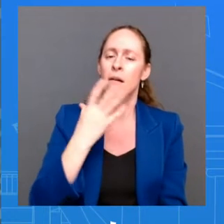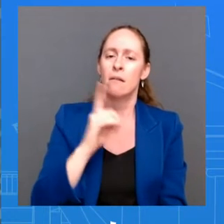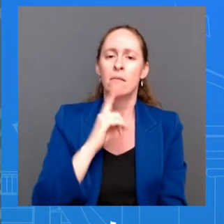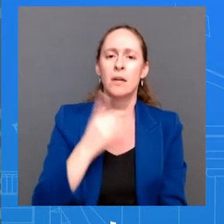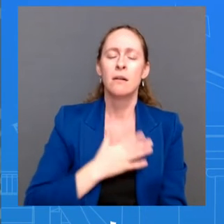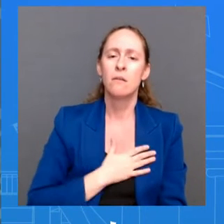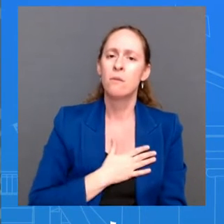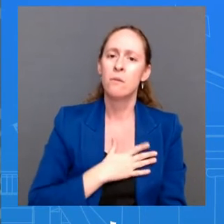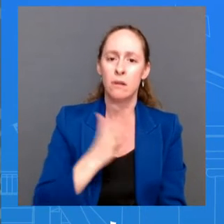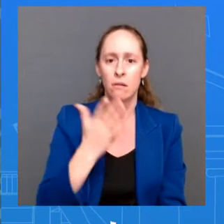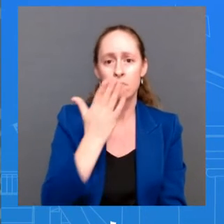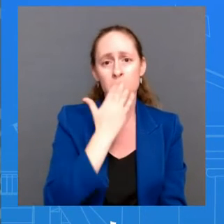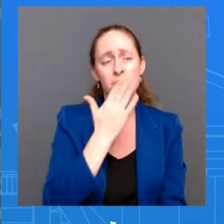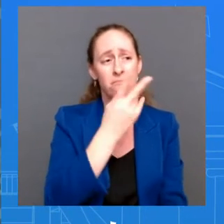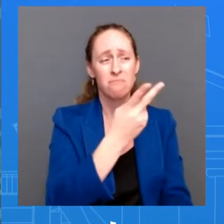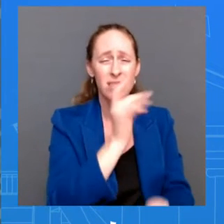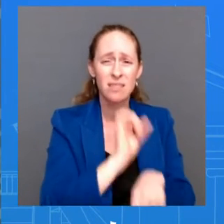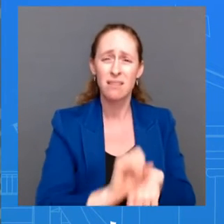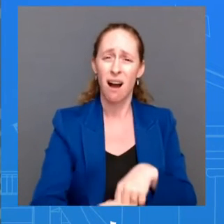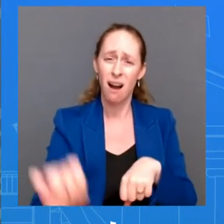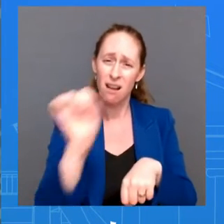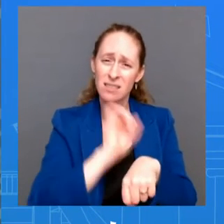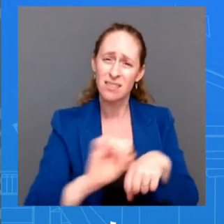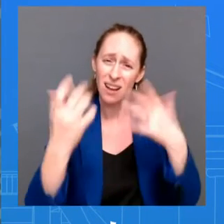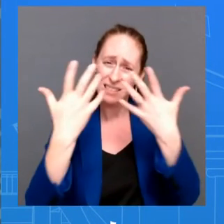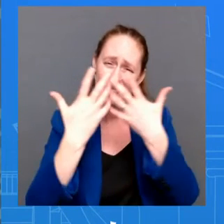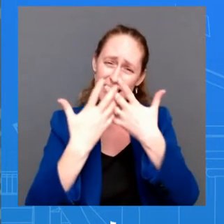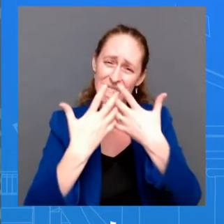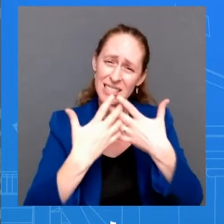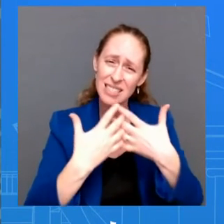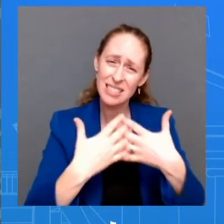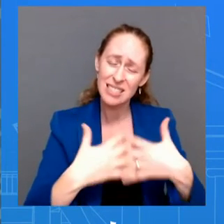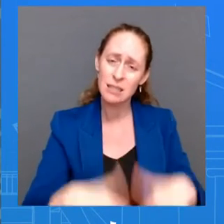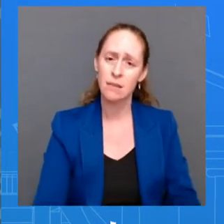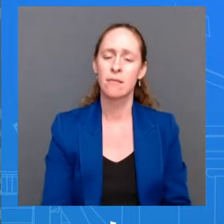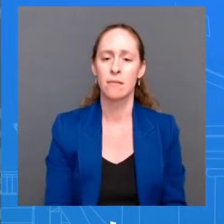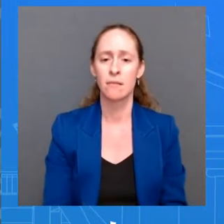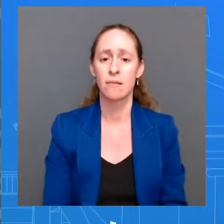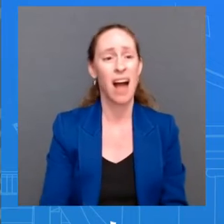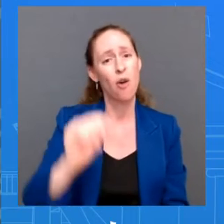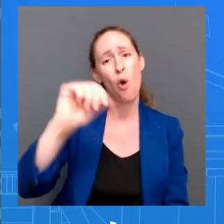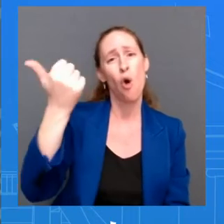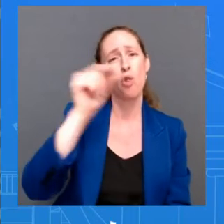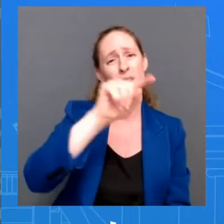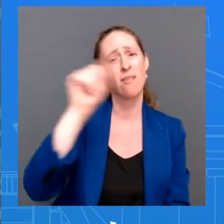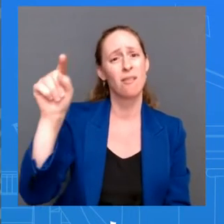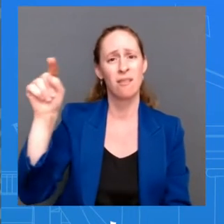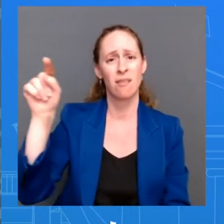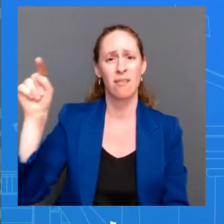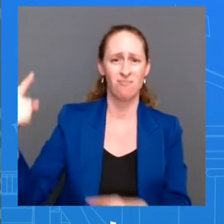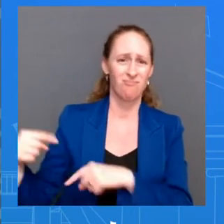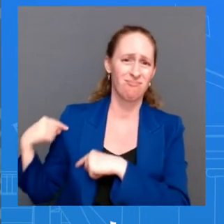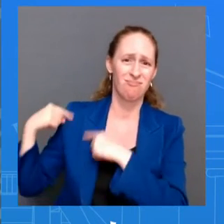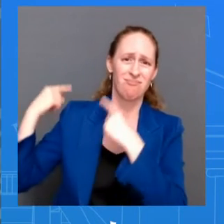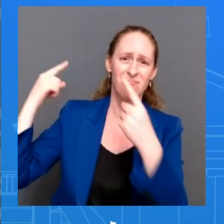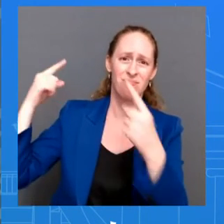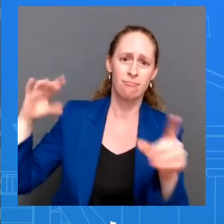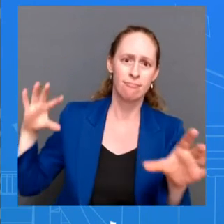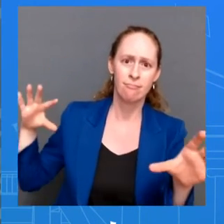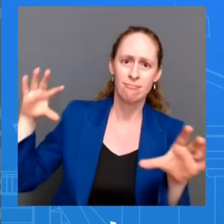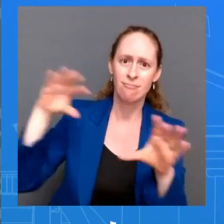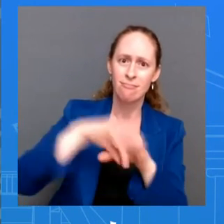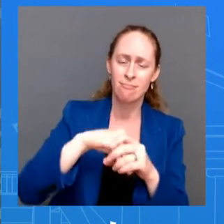Manchin and Senator Schumer and others in making this happen. And so the way that we see it is going to